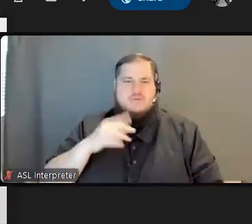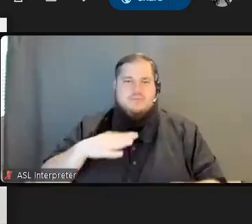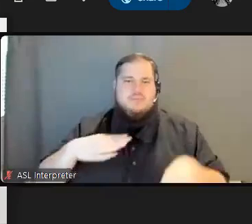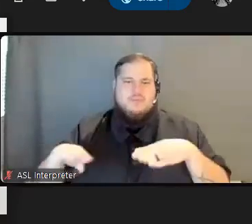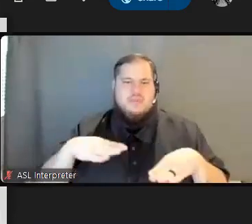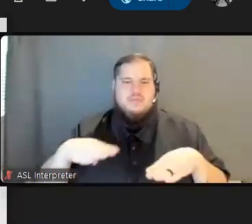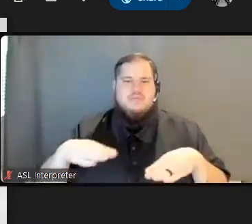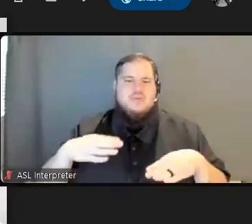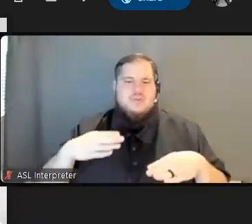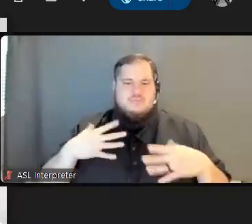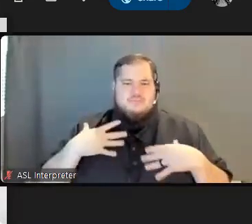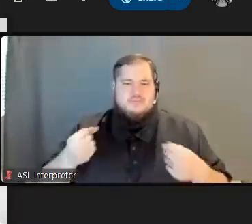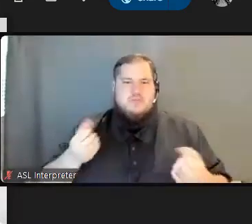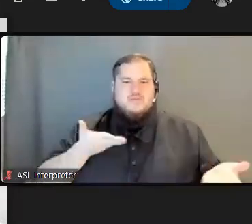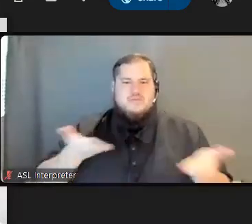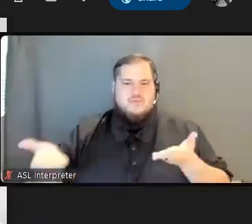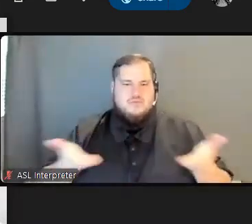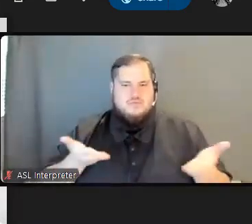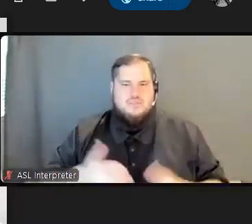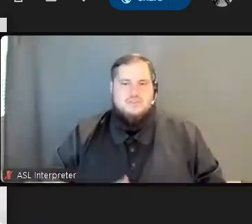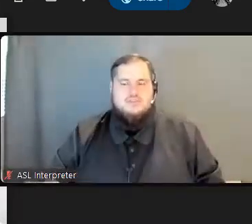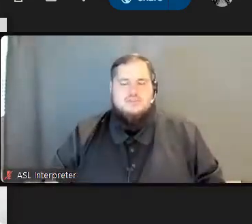So that's what I want to bring to the forefront.